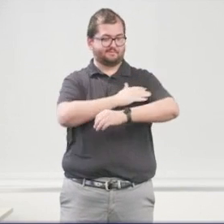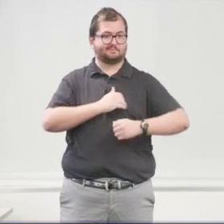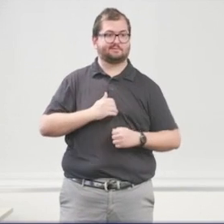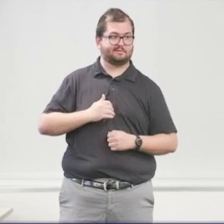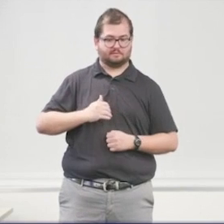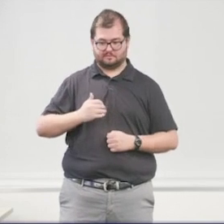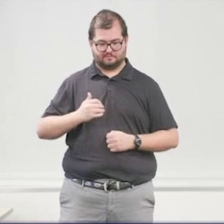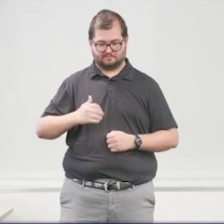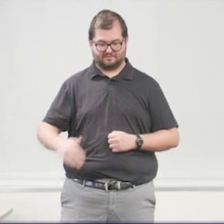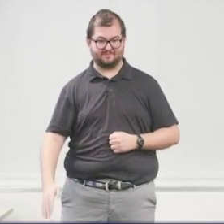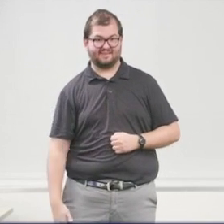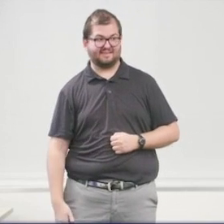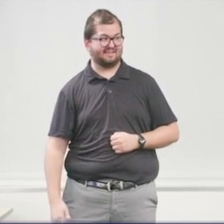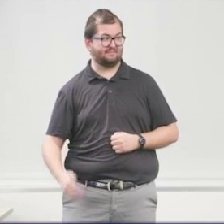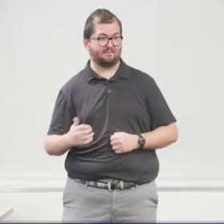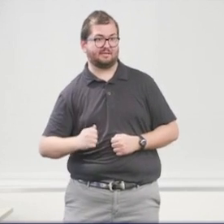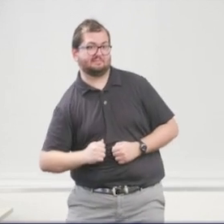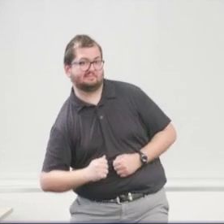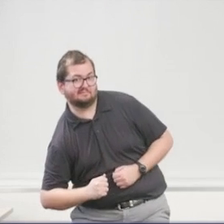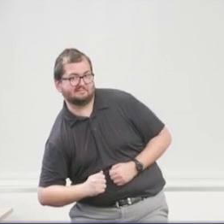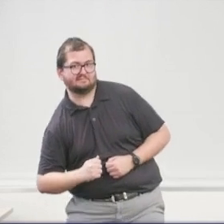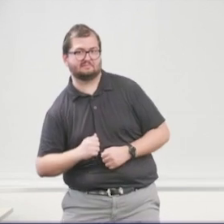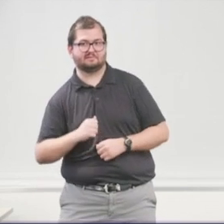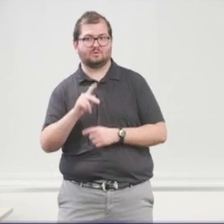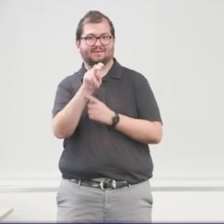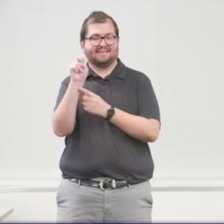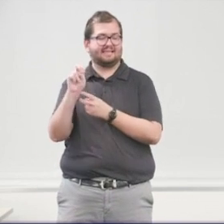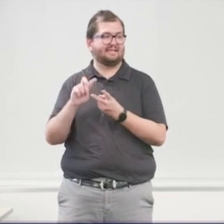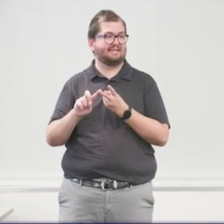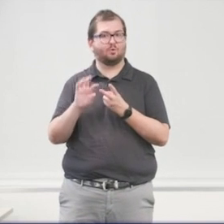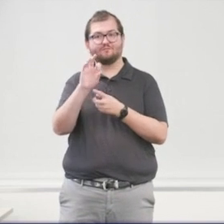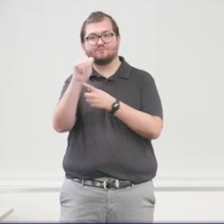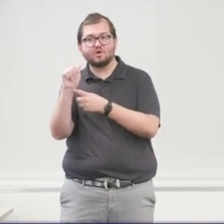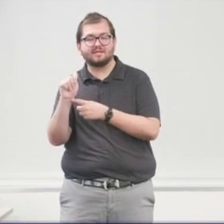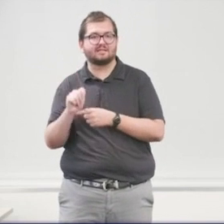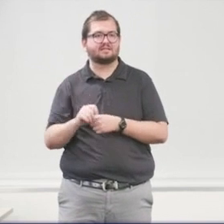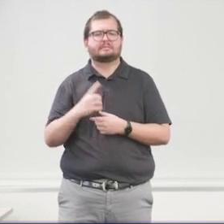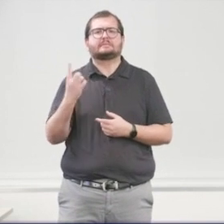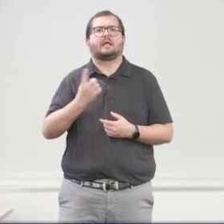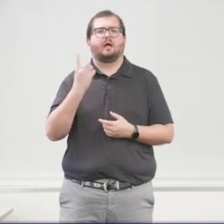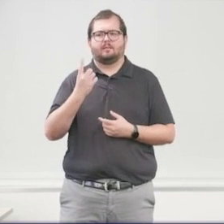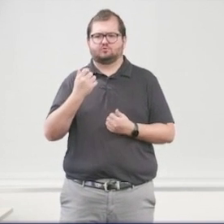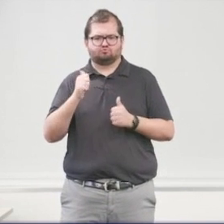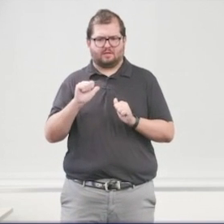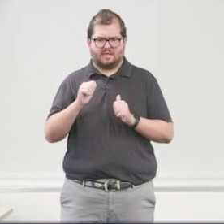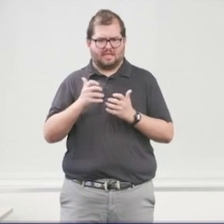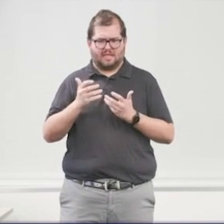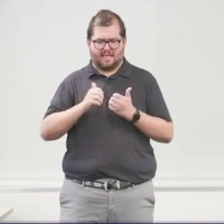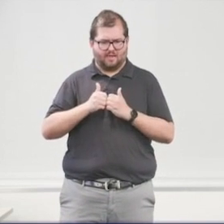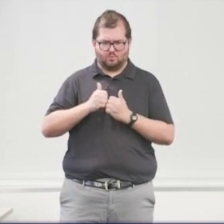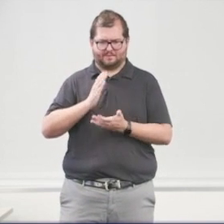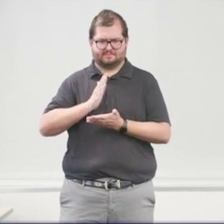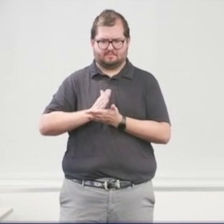I got my knee. I could probably kneel on it. I could probably put my foot on it. I could do something to maybe do something.